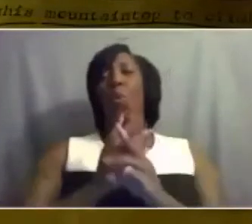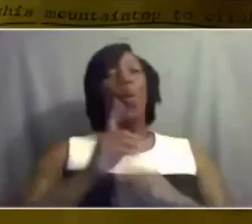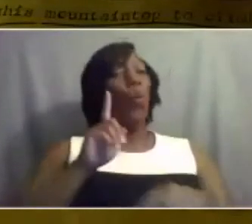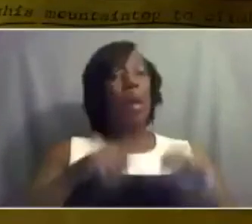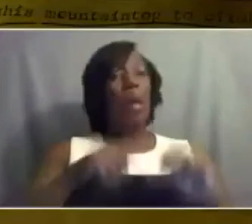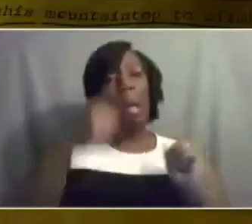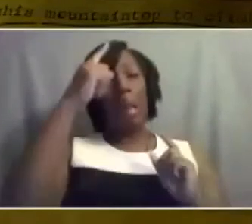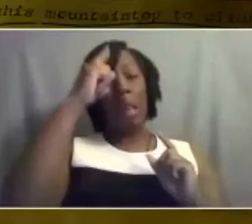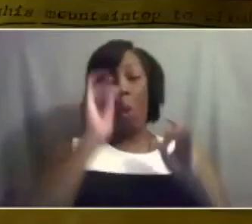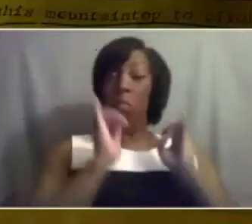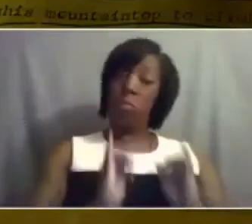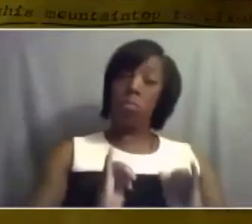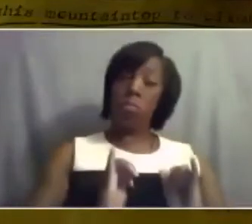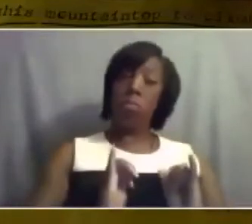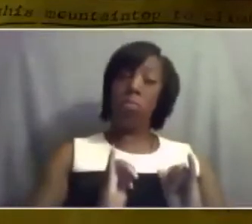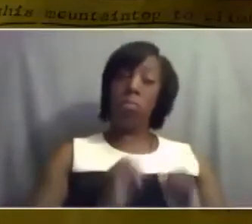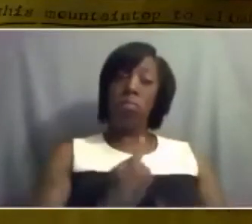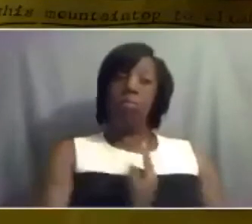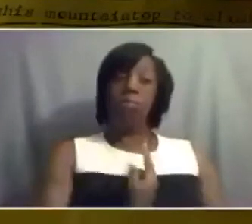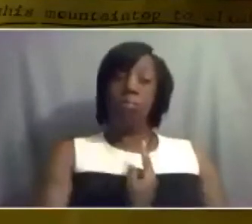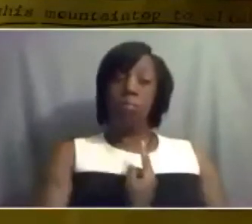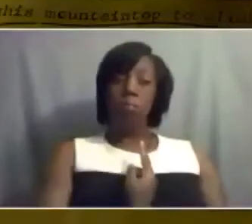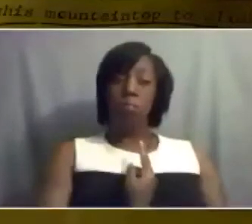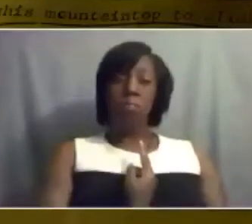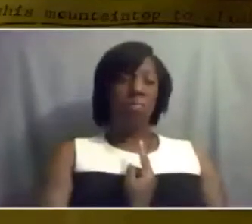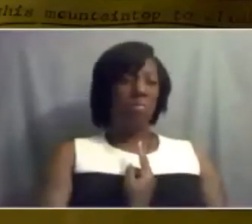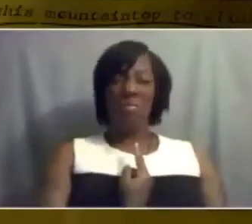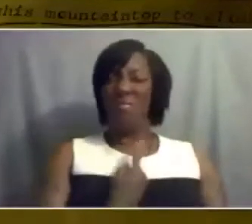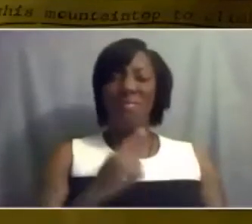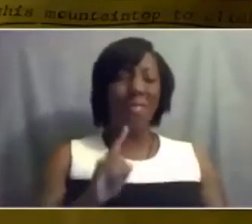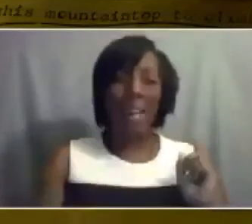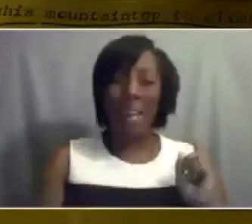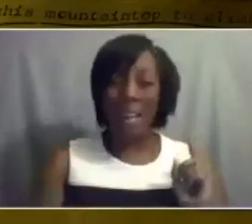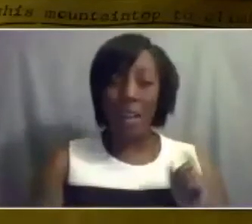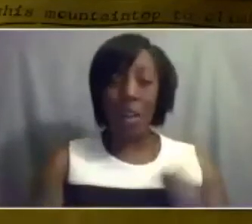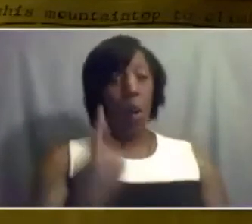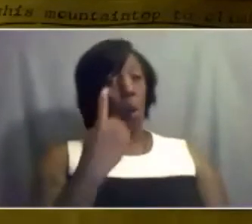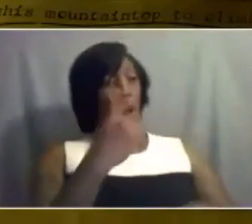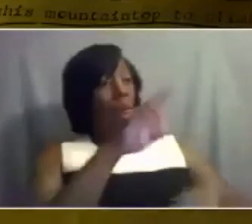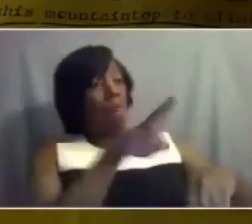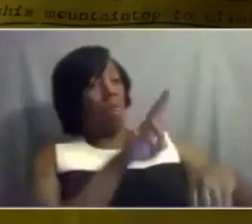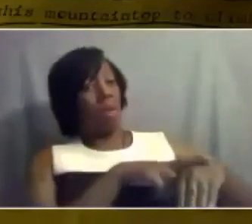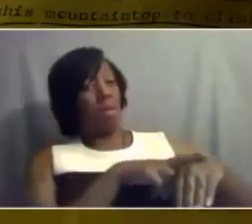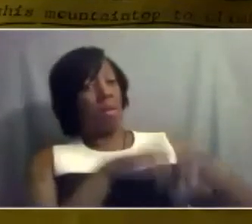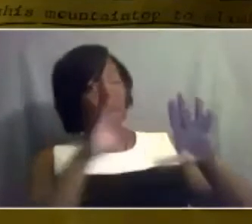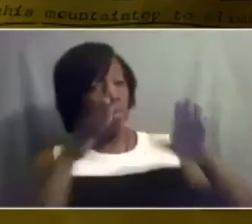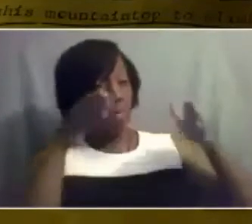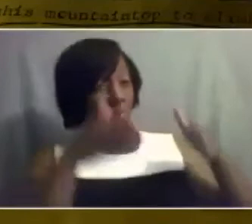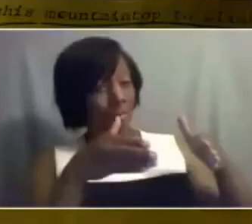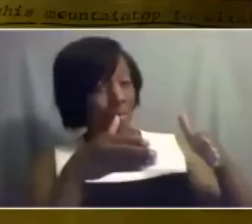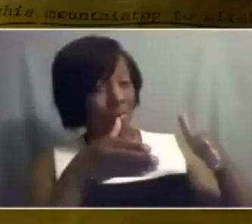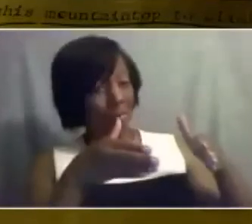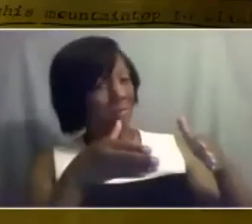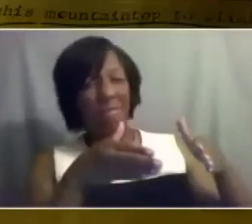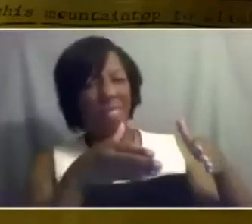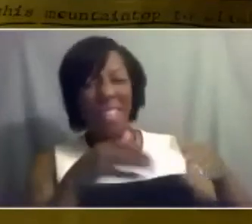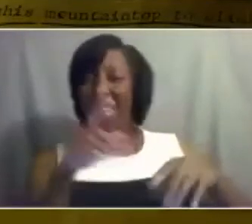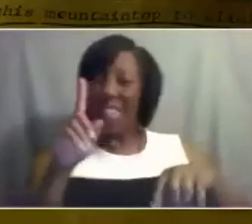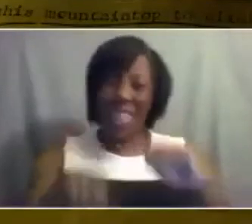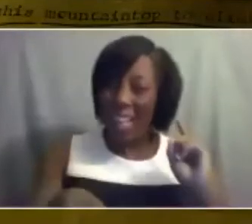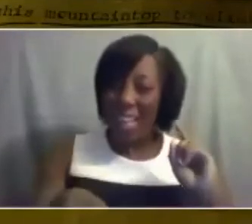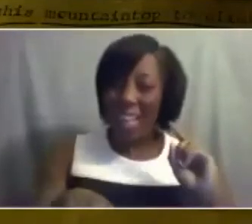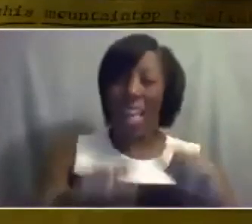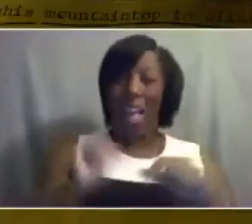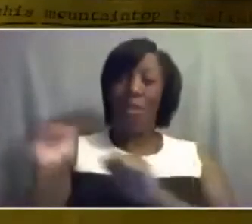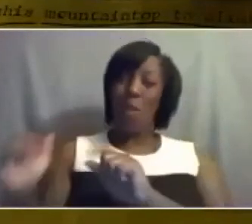one at a time. And we can't deal even with them one nation at a time. We have to be able to deal with them in